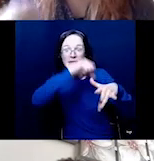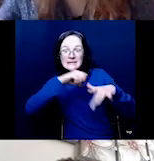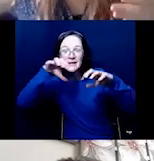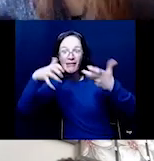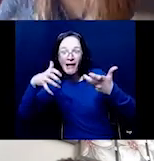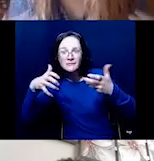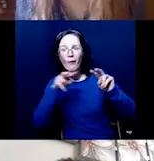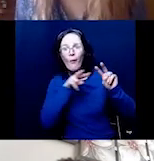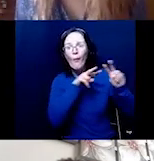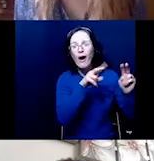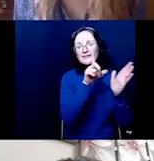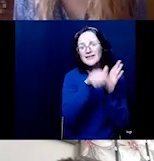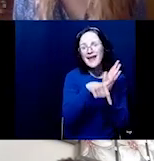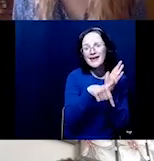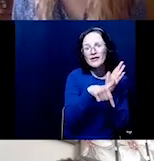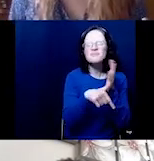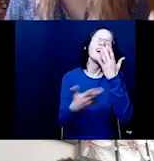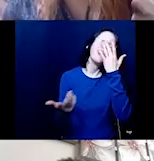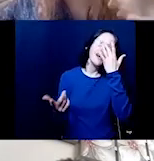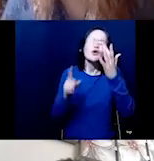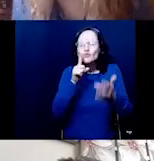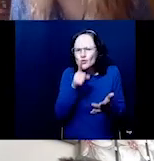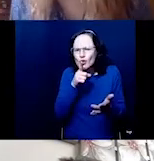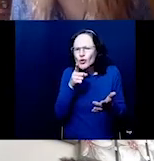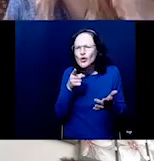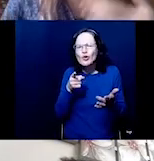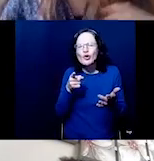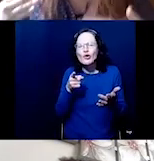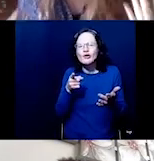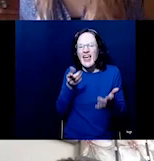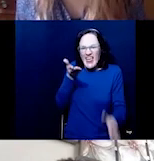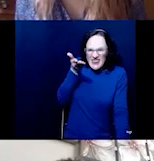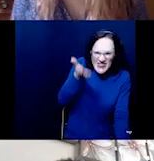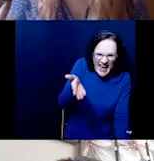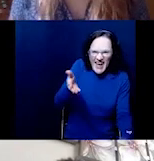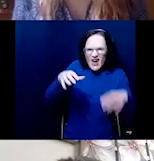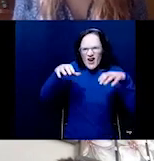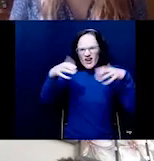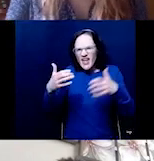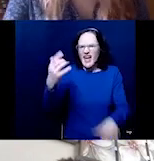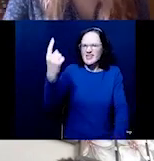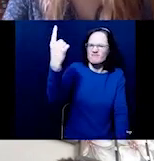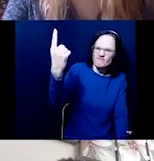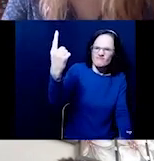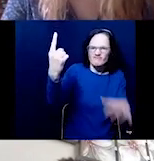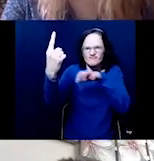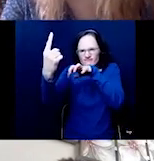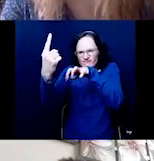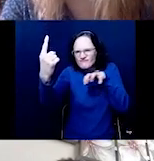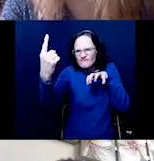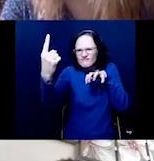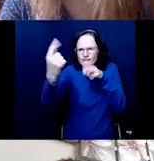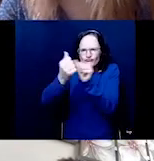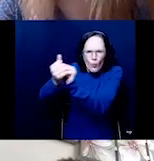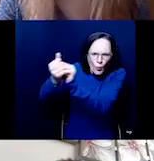course, in-person instruction is very like, it's very beneficial also. It's a different atmosphere. So yeah, people